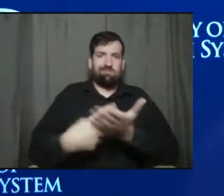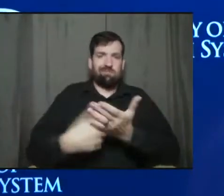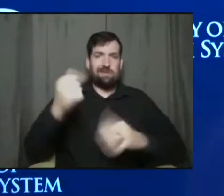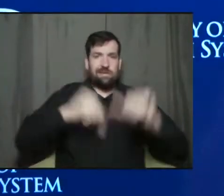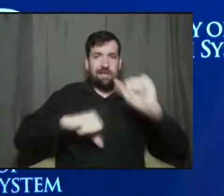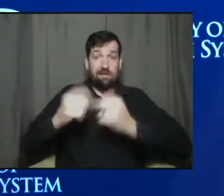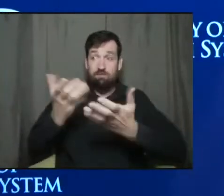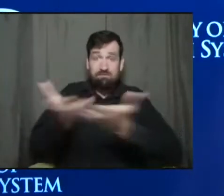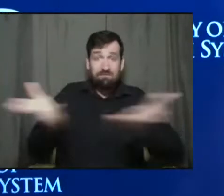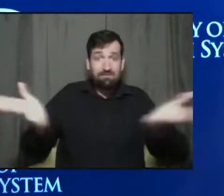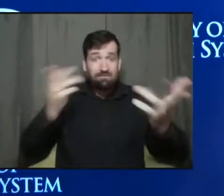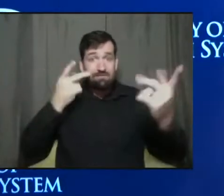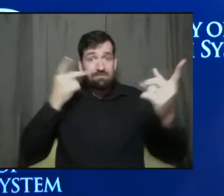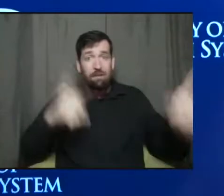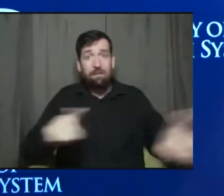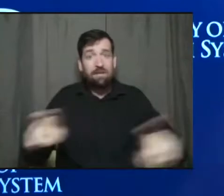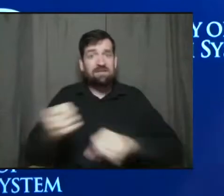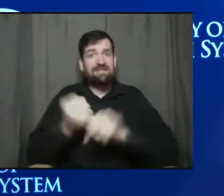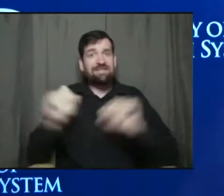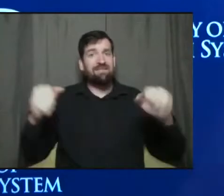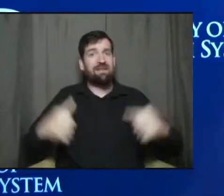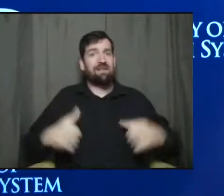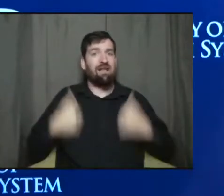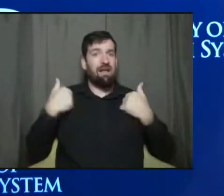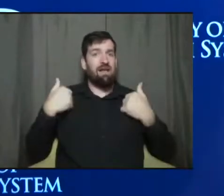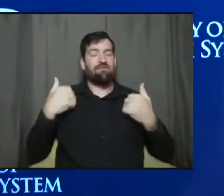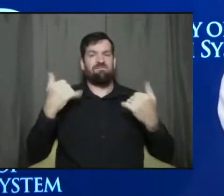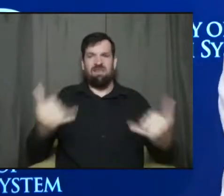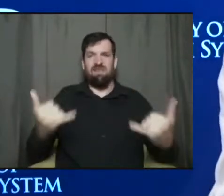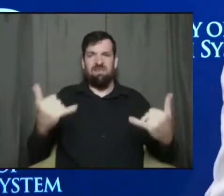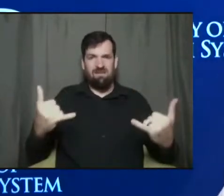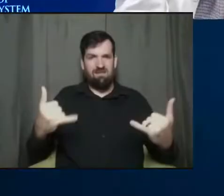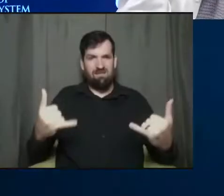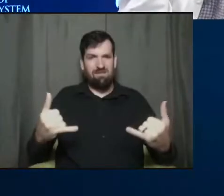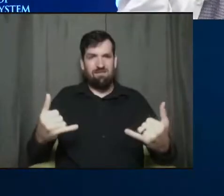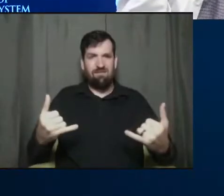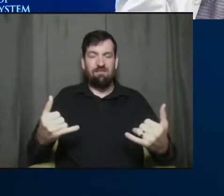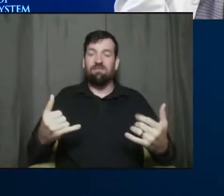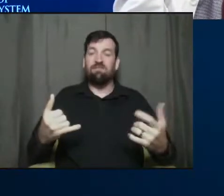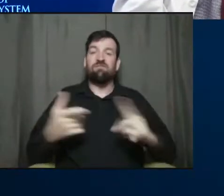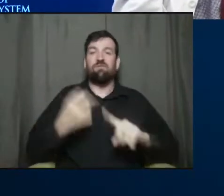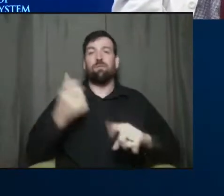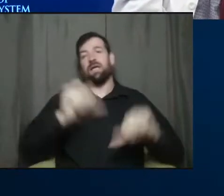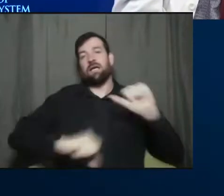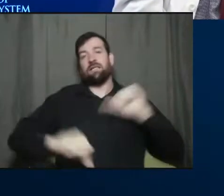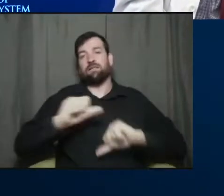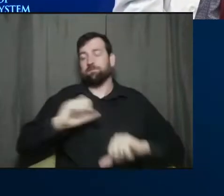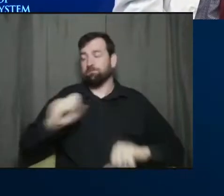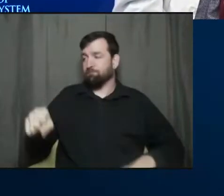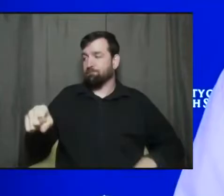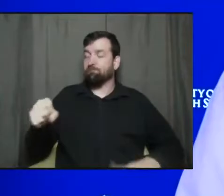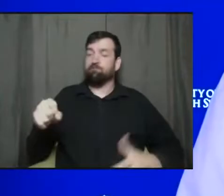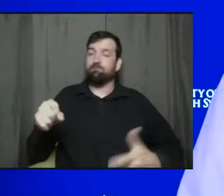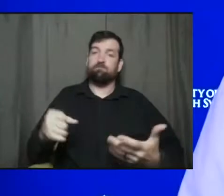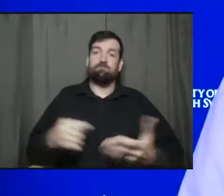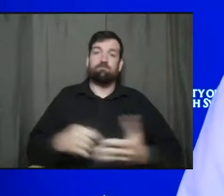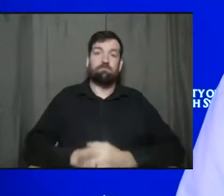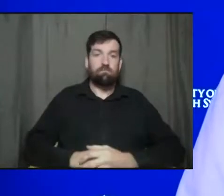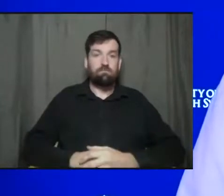saving lives. Vaccination saves lives, and it's all from the science. Yeah, absolutely. And it was great to